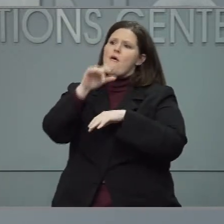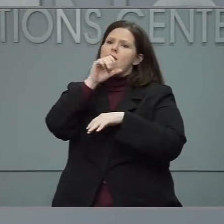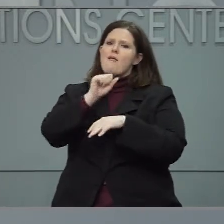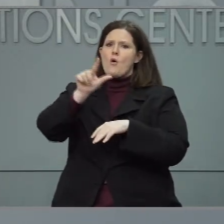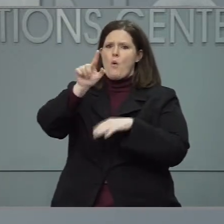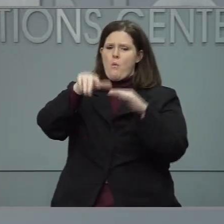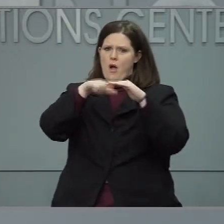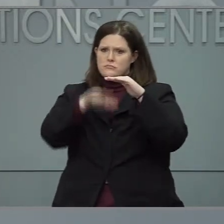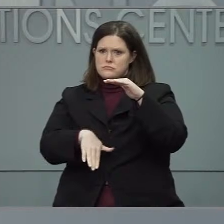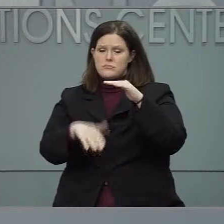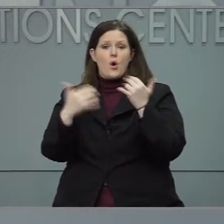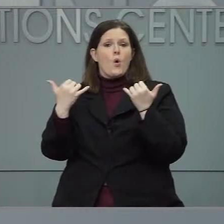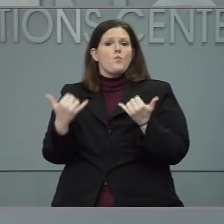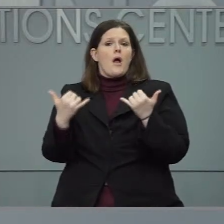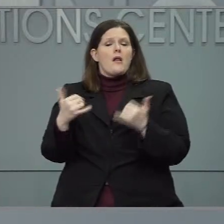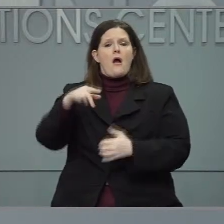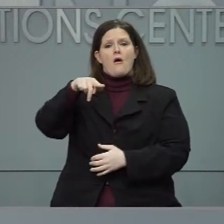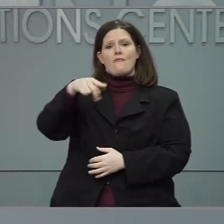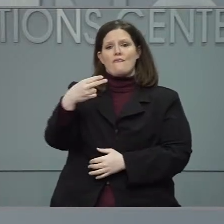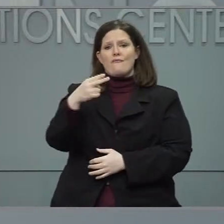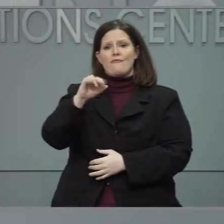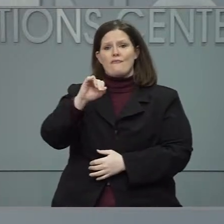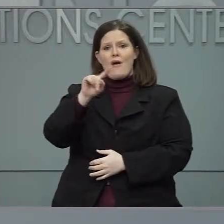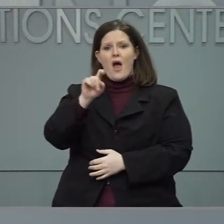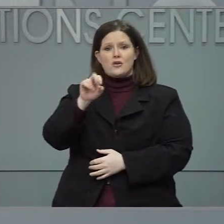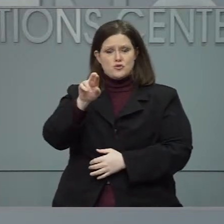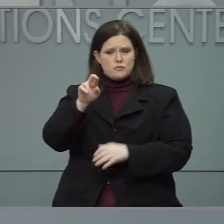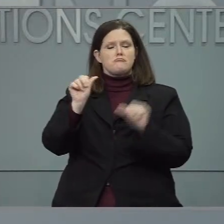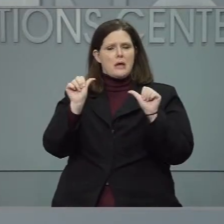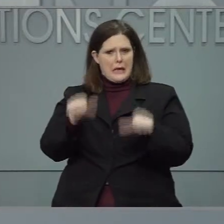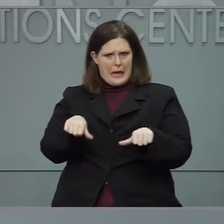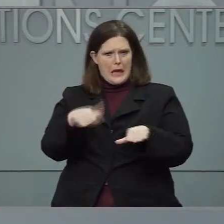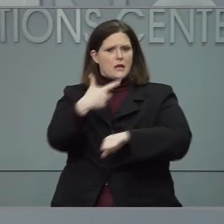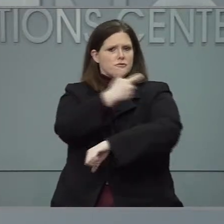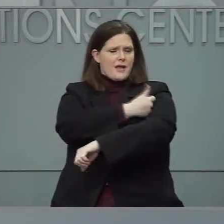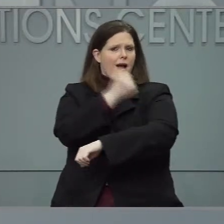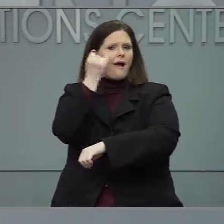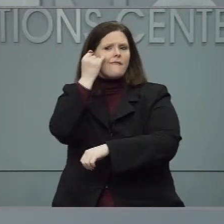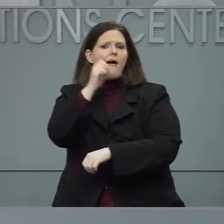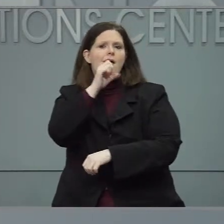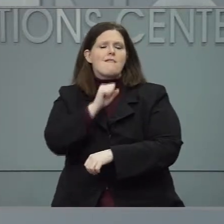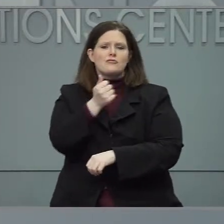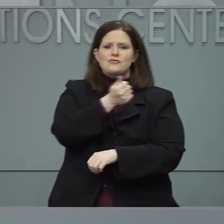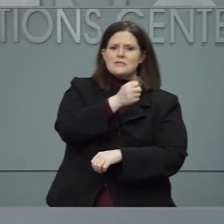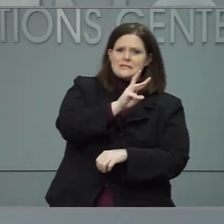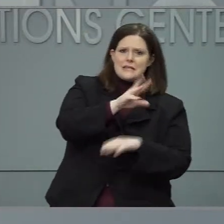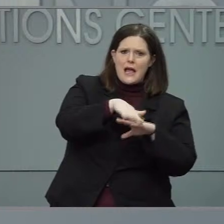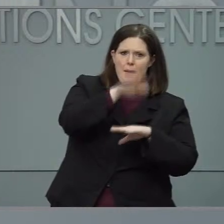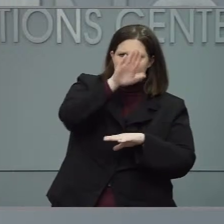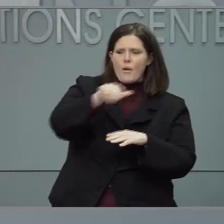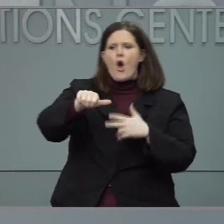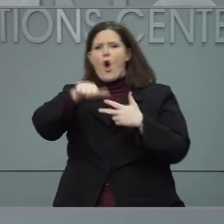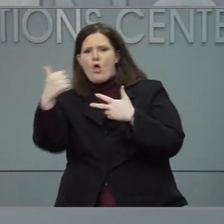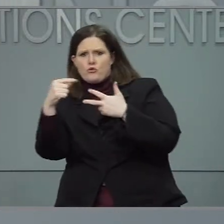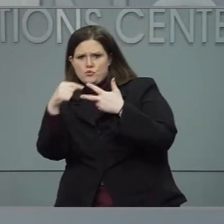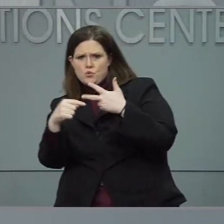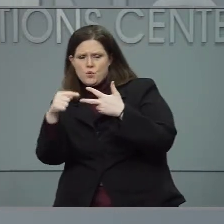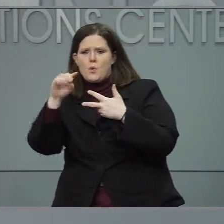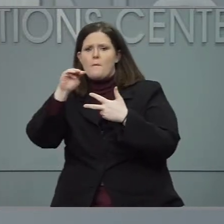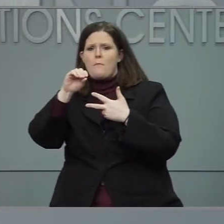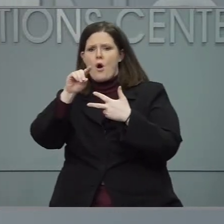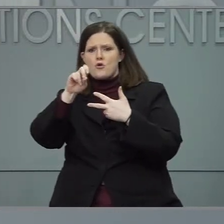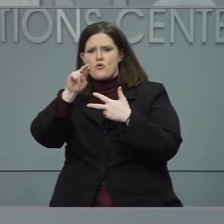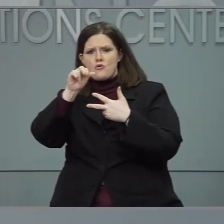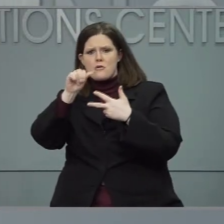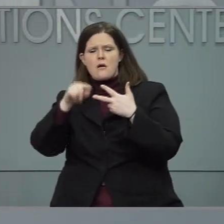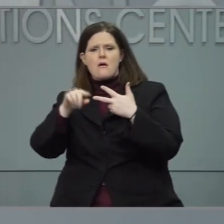Pfizer vaccine is eligible for those who are 16 and up, the other two vaccines 18 and up. The vaccines are right now